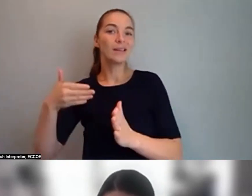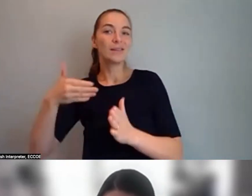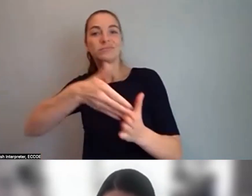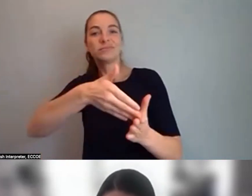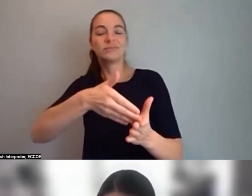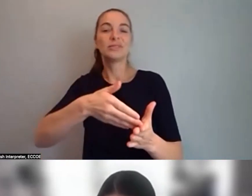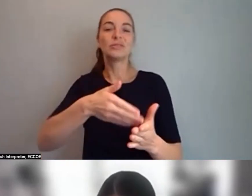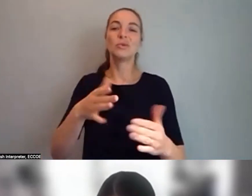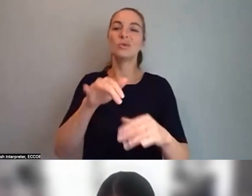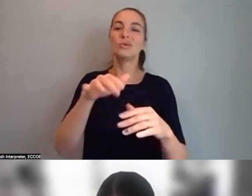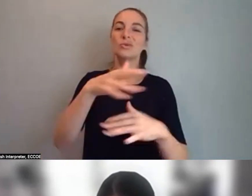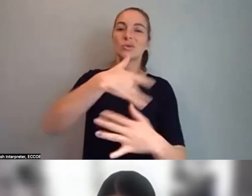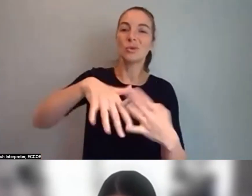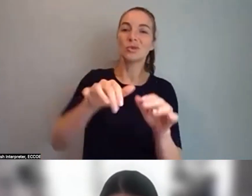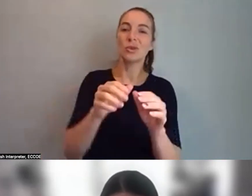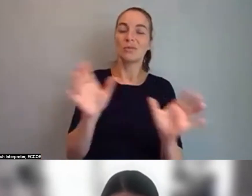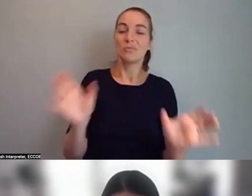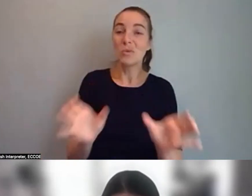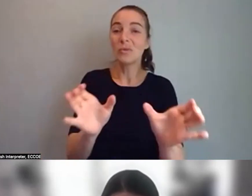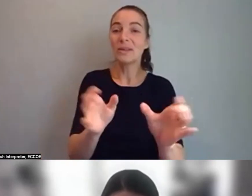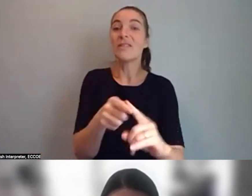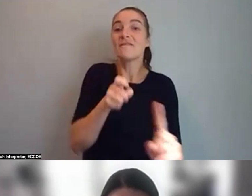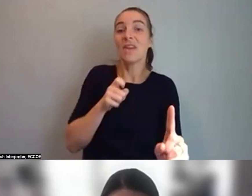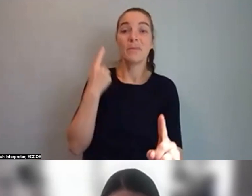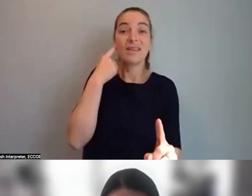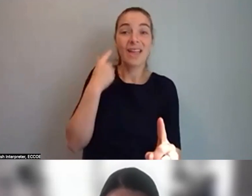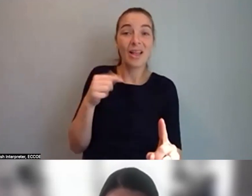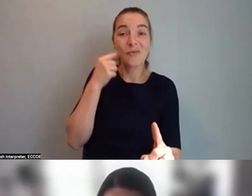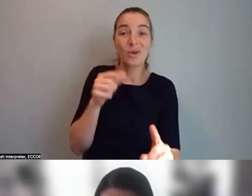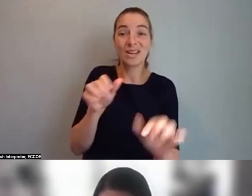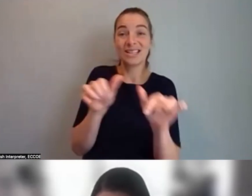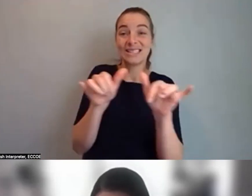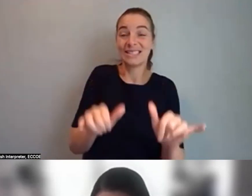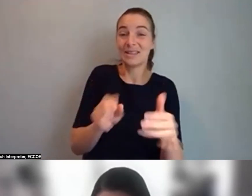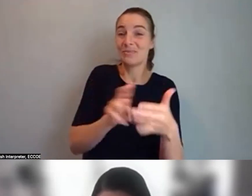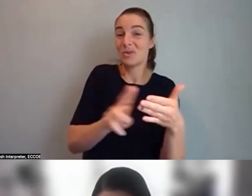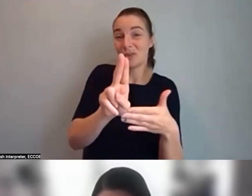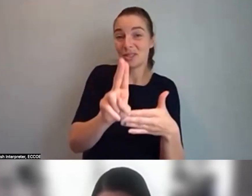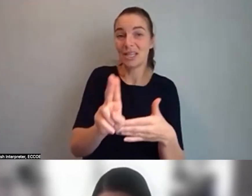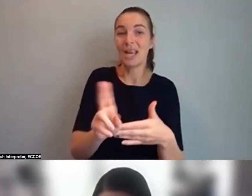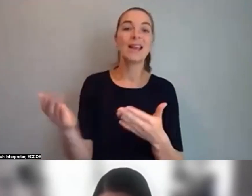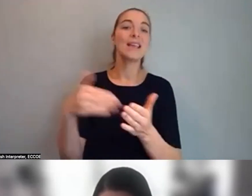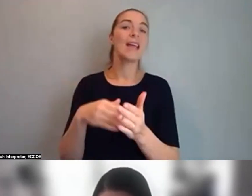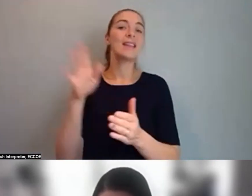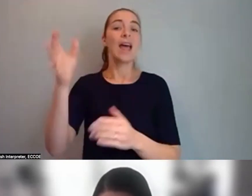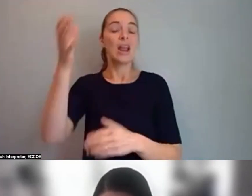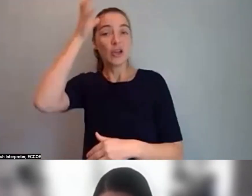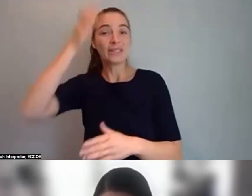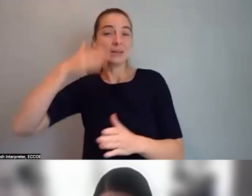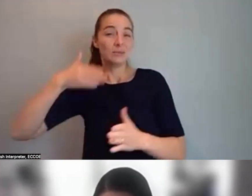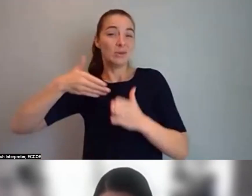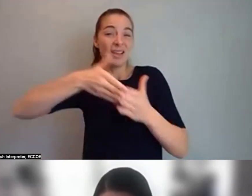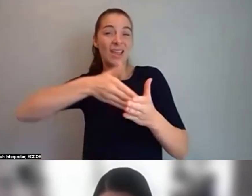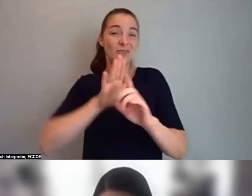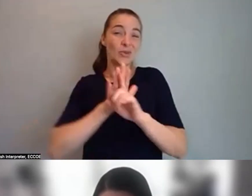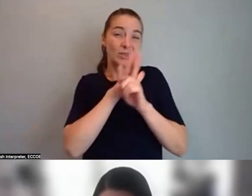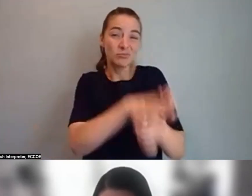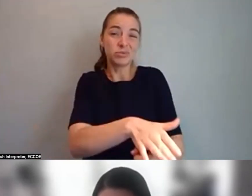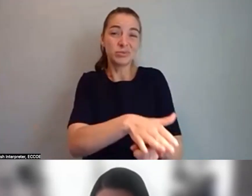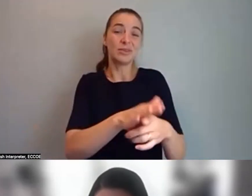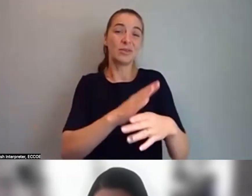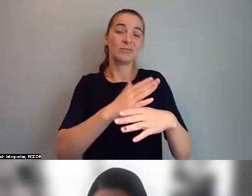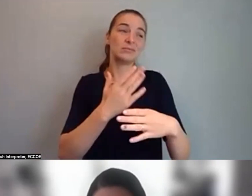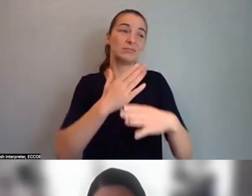California system. You know, you things are cyclical, and they will never go away. The question is, where is the, the